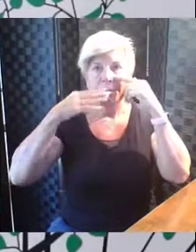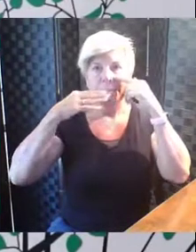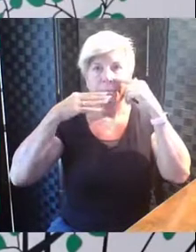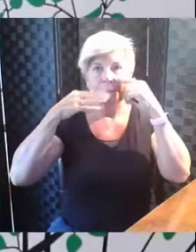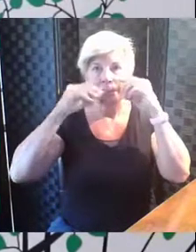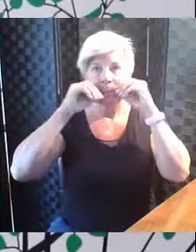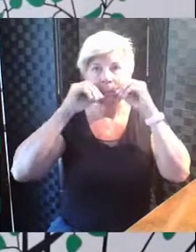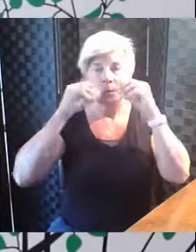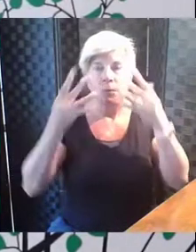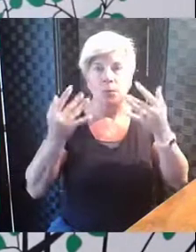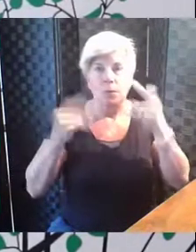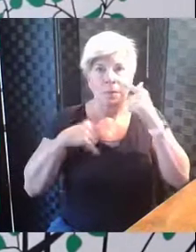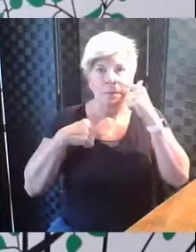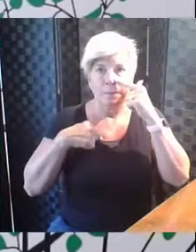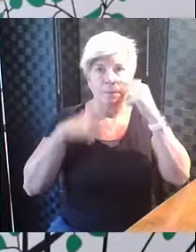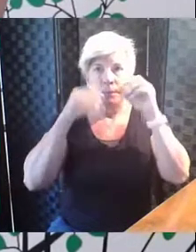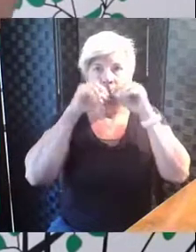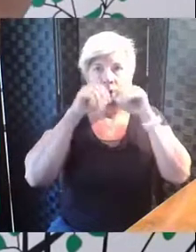We're going to wait a